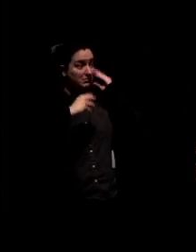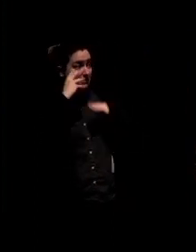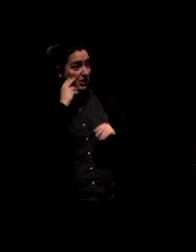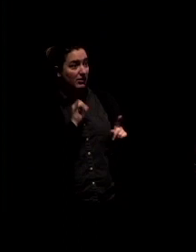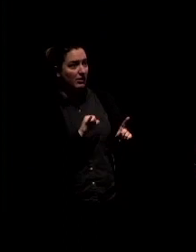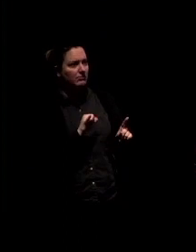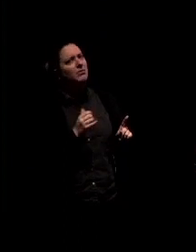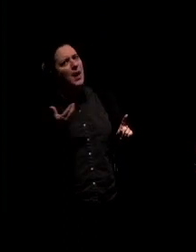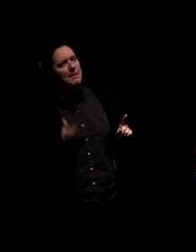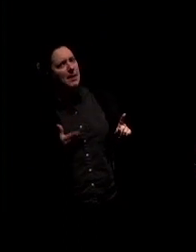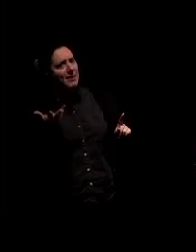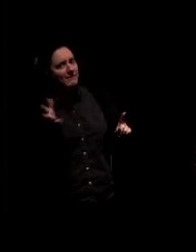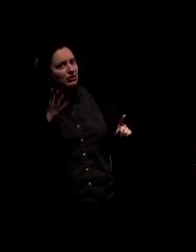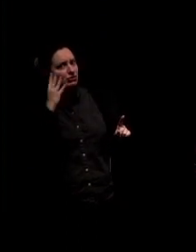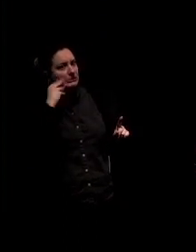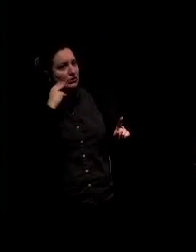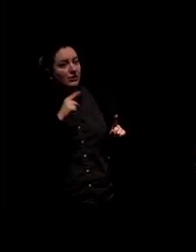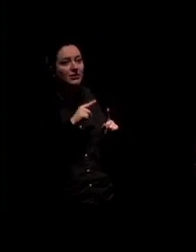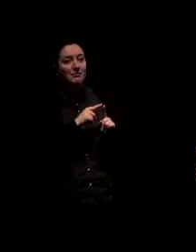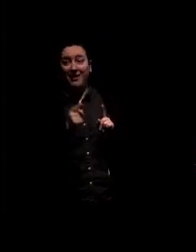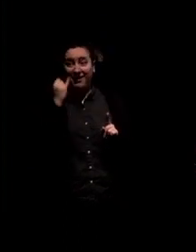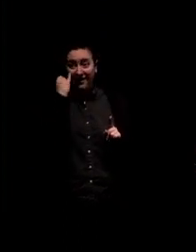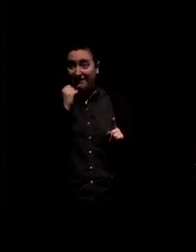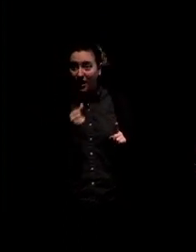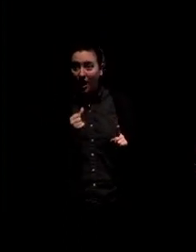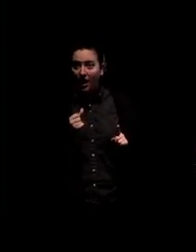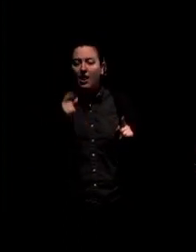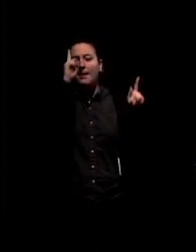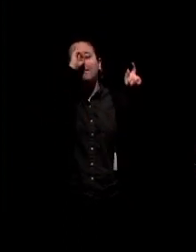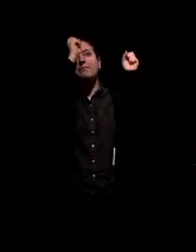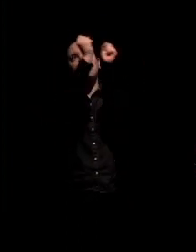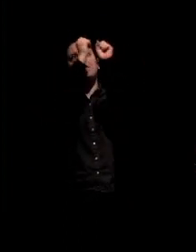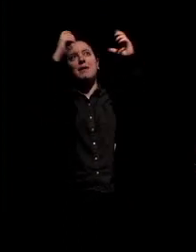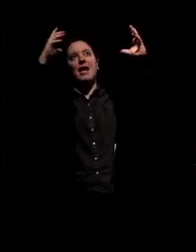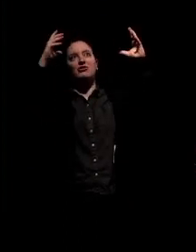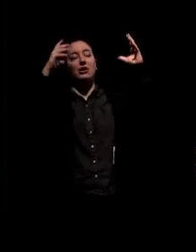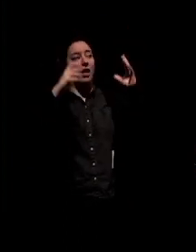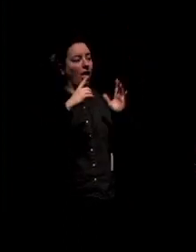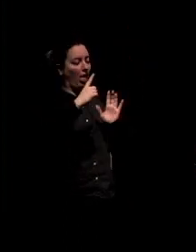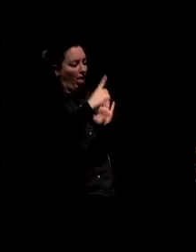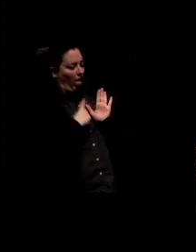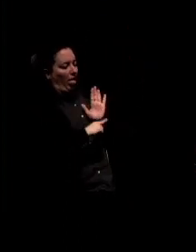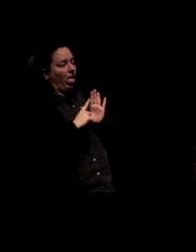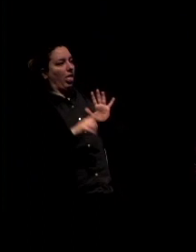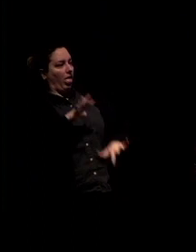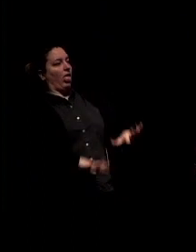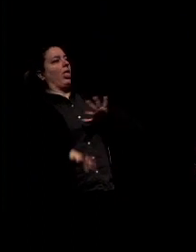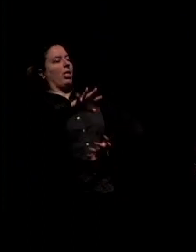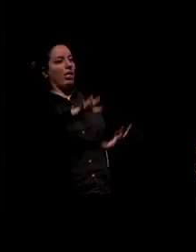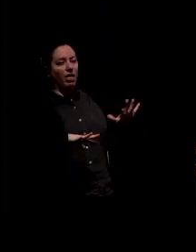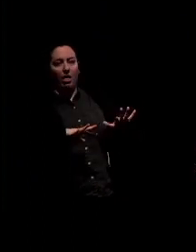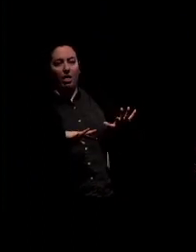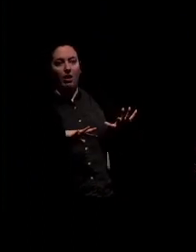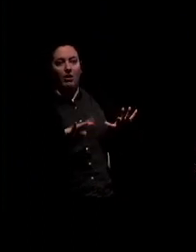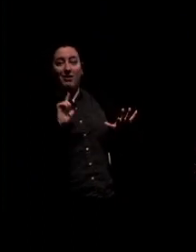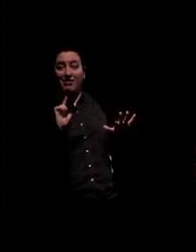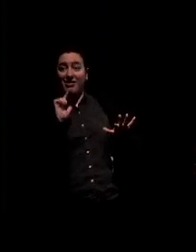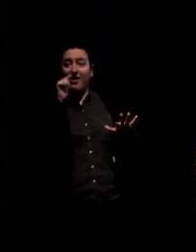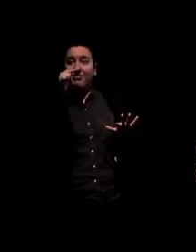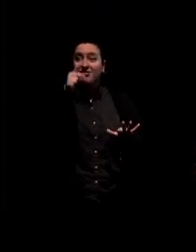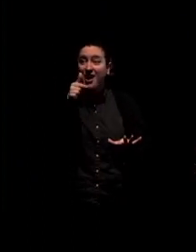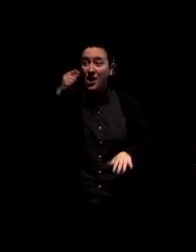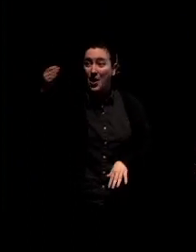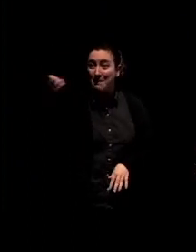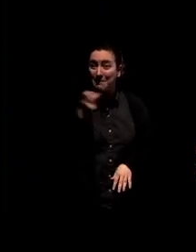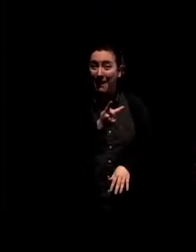you haven't, think about what it would be like to go to a doctor again after that kind of negative experience. When half of the folks in our survey